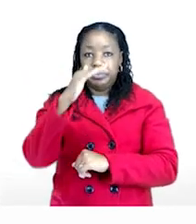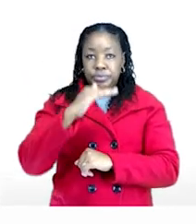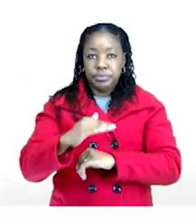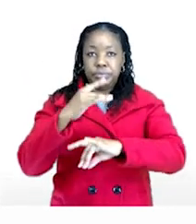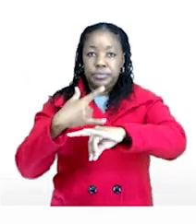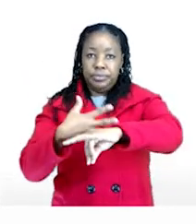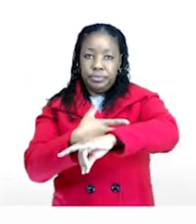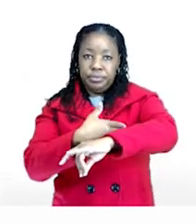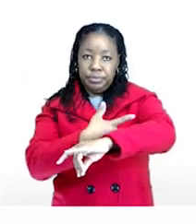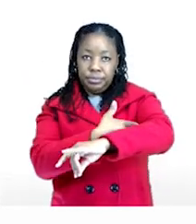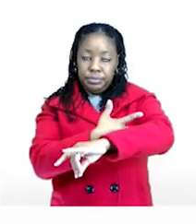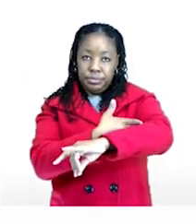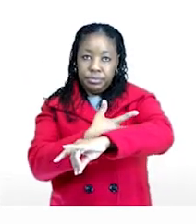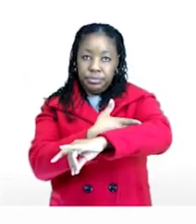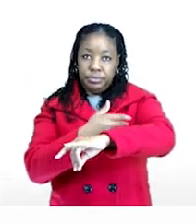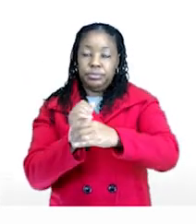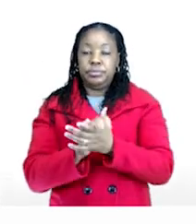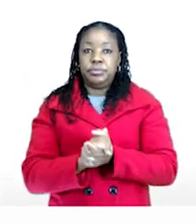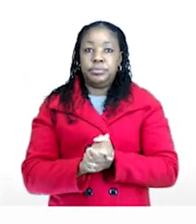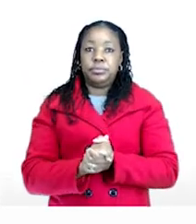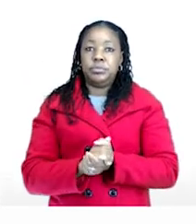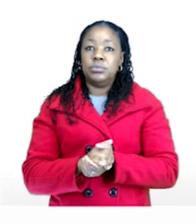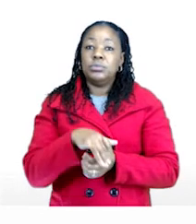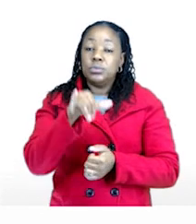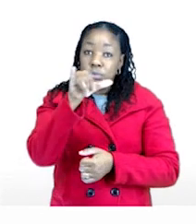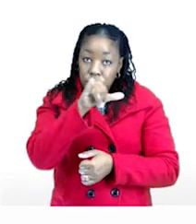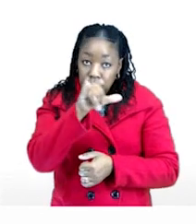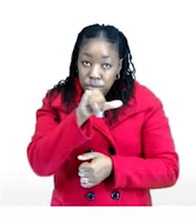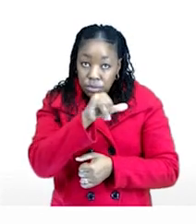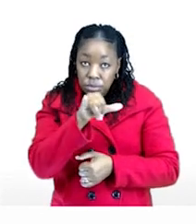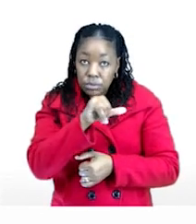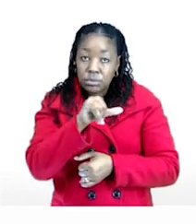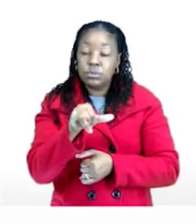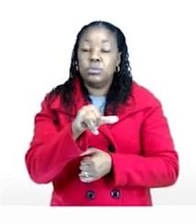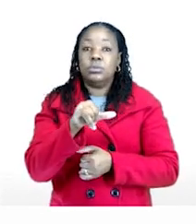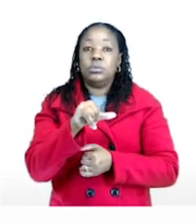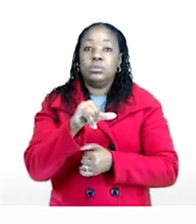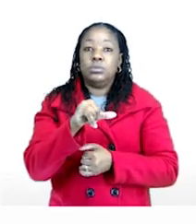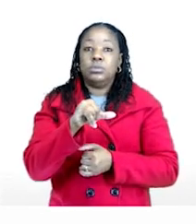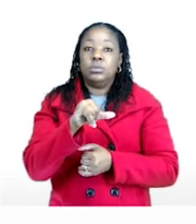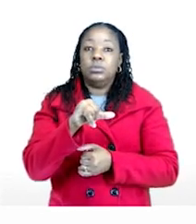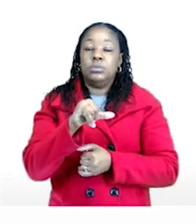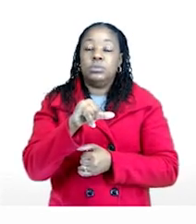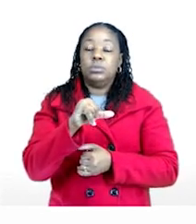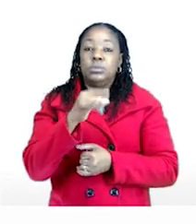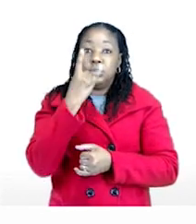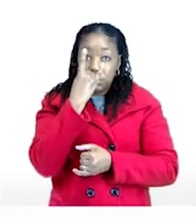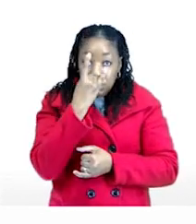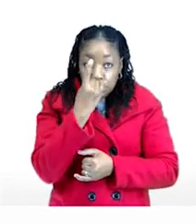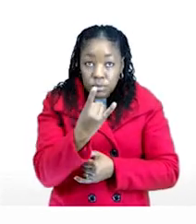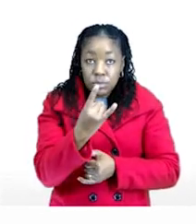the 3rd row are the lambs. Now, I would like you to find out